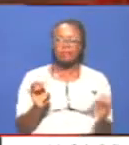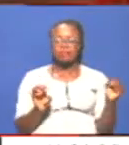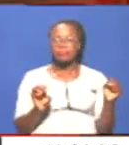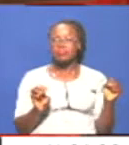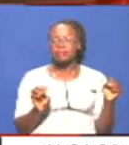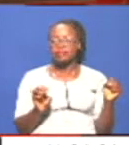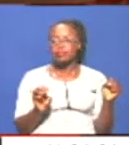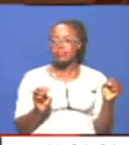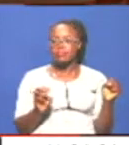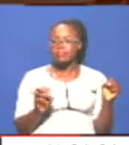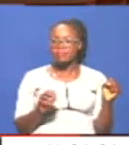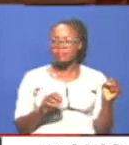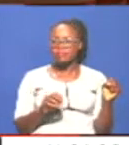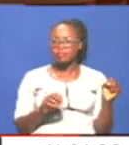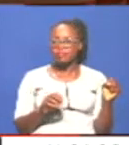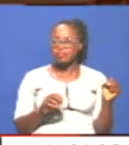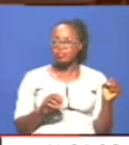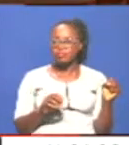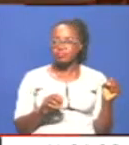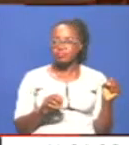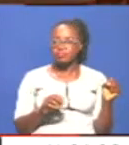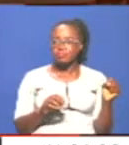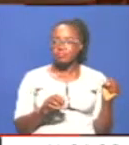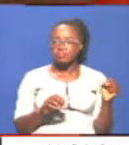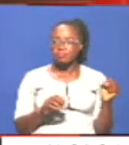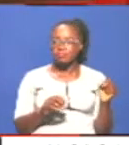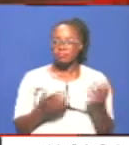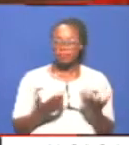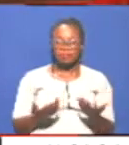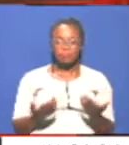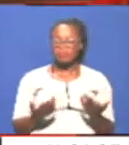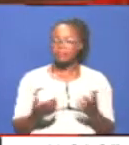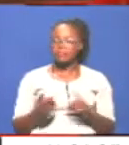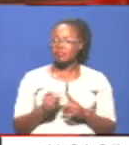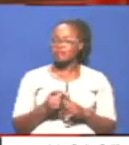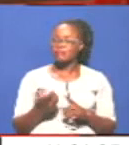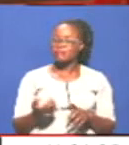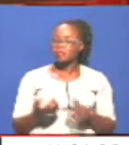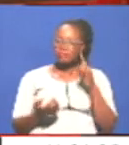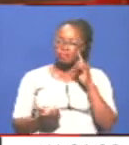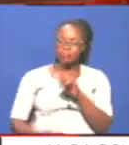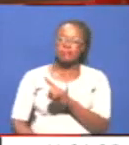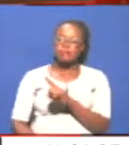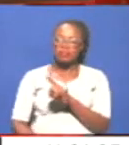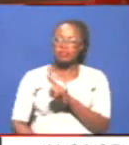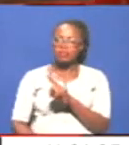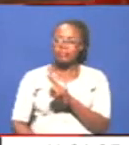E5. Jamie. I play knight FP. All right. So this is the rapids, and over to you,